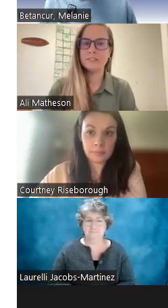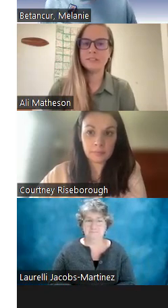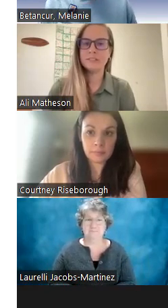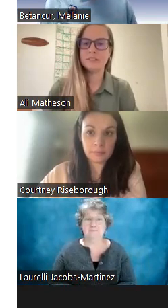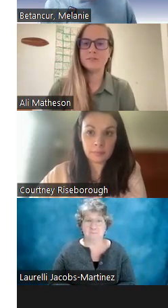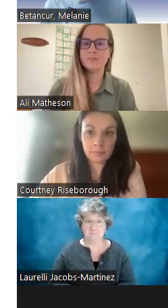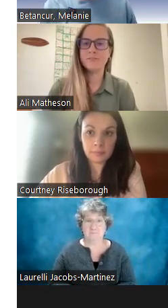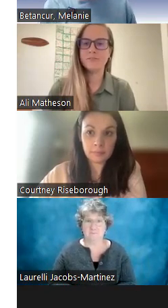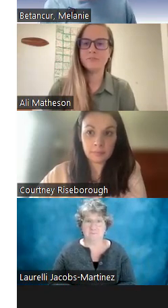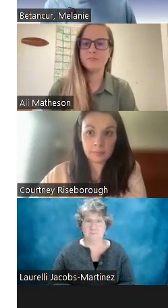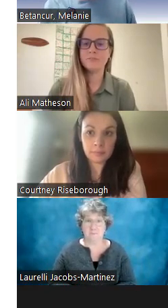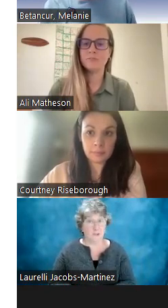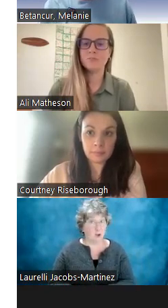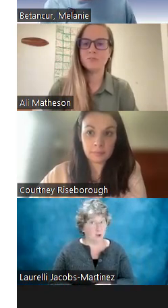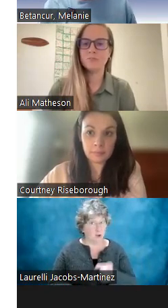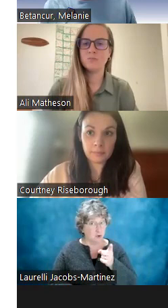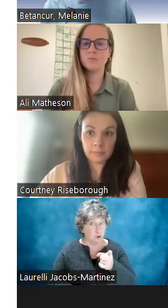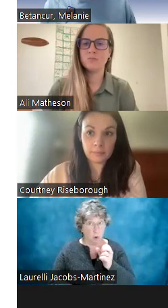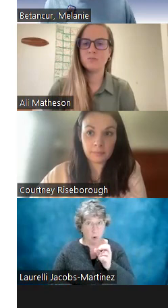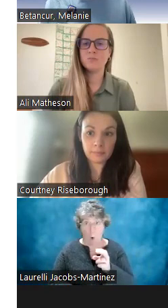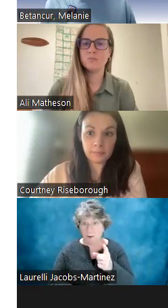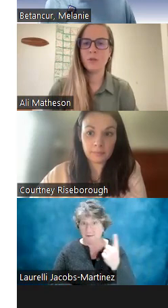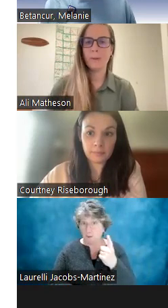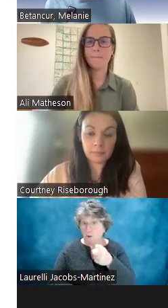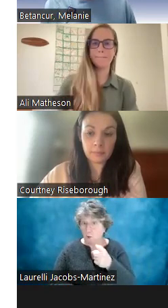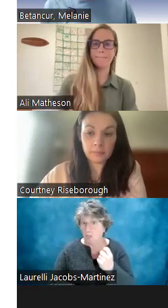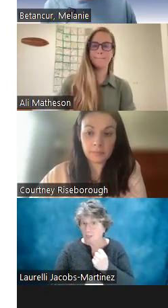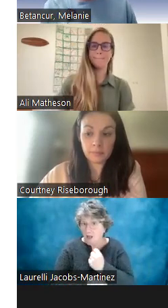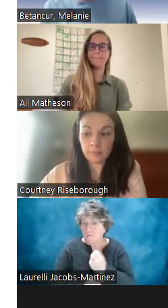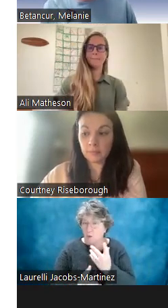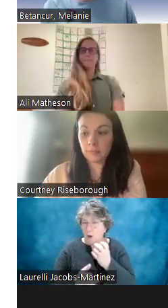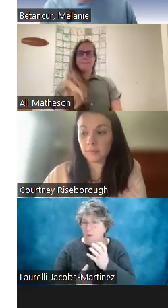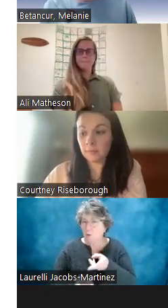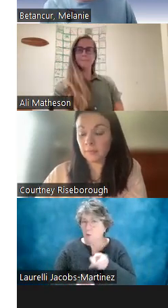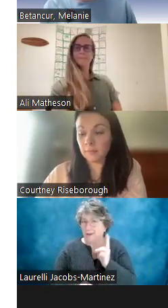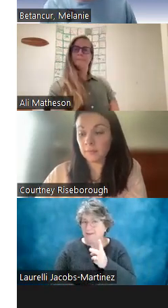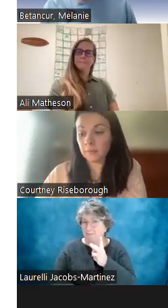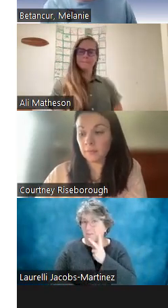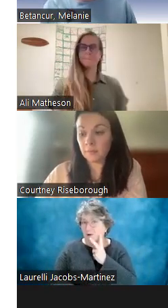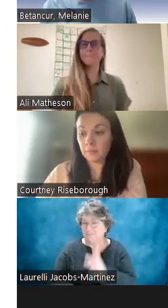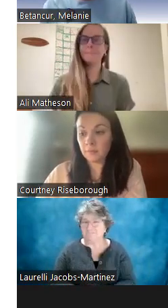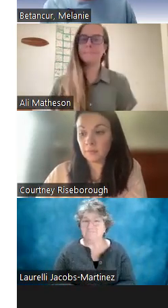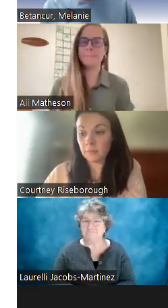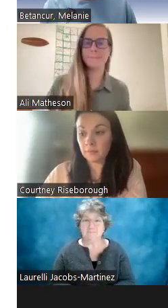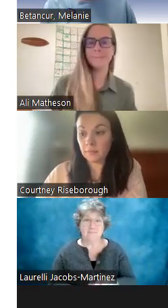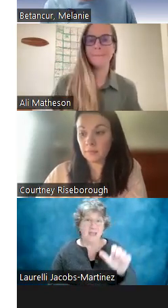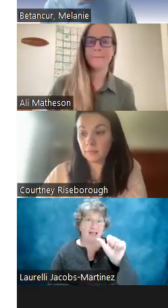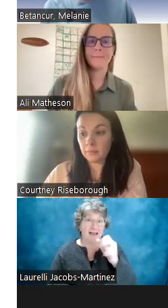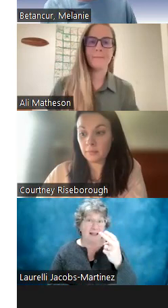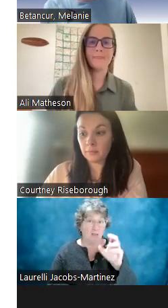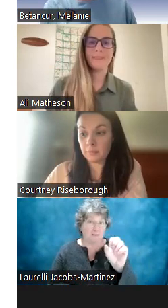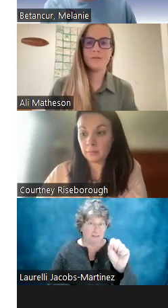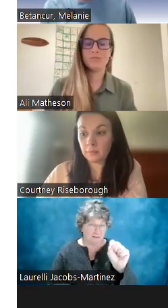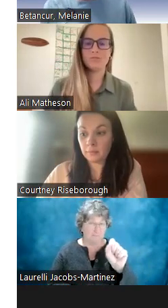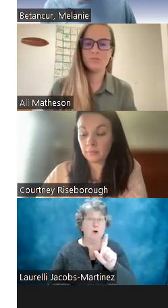Are you or a loved one interested in smoking cessation? Atlantic Health System offers a free